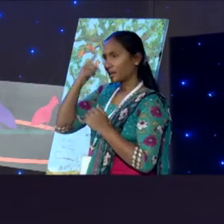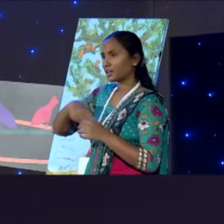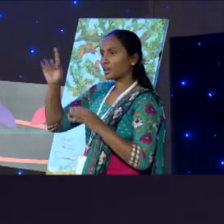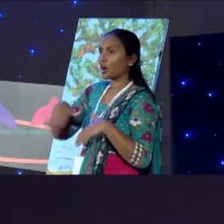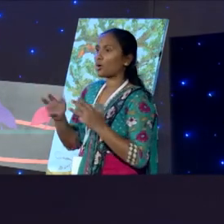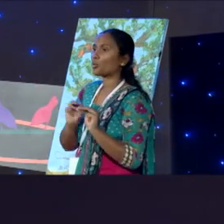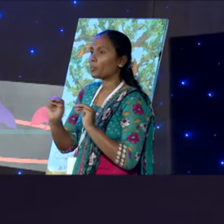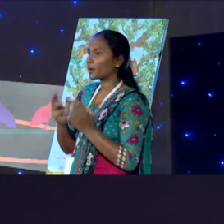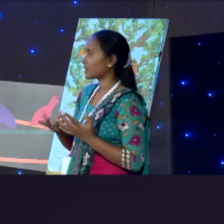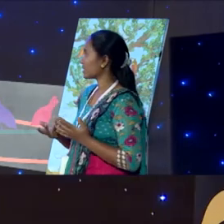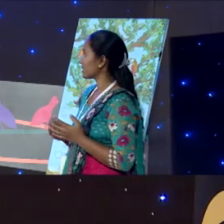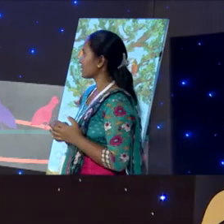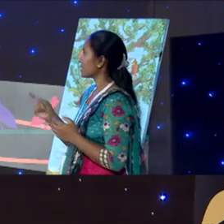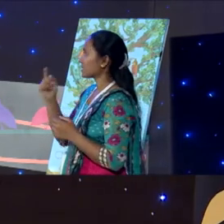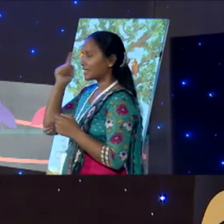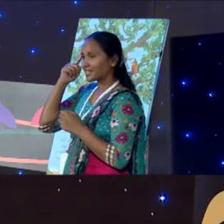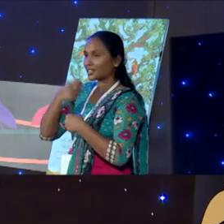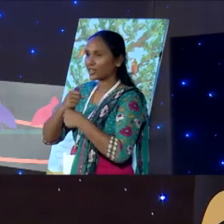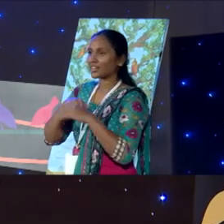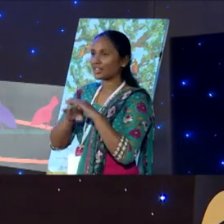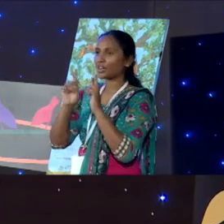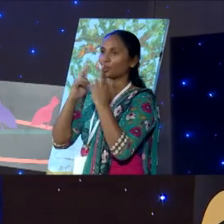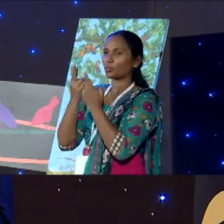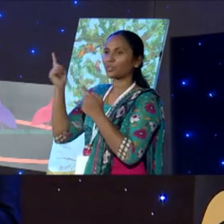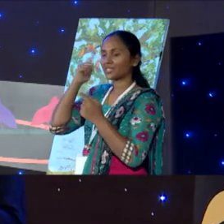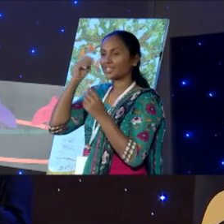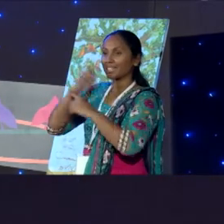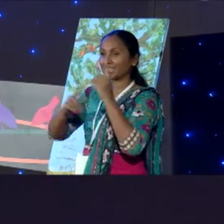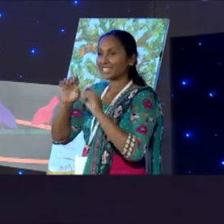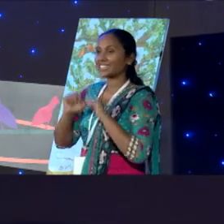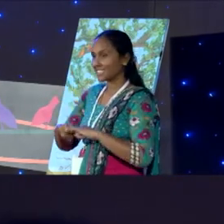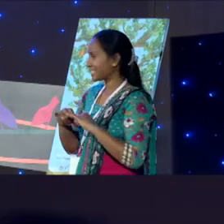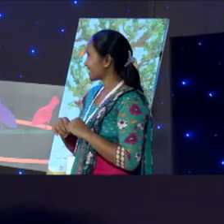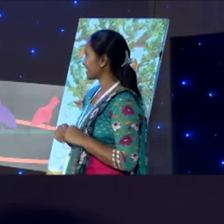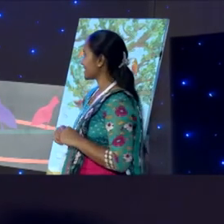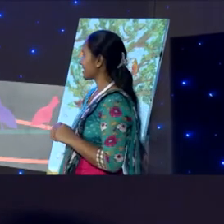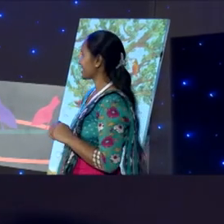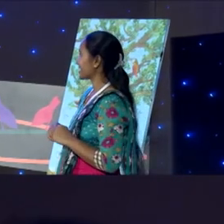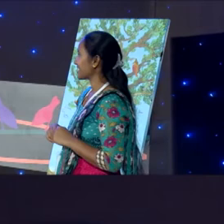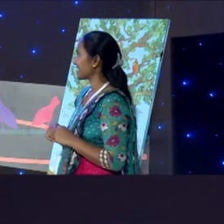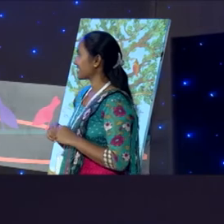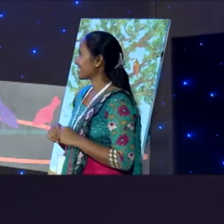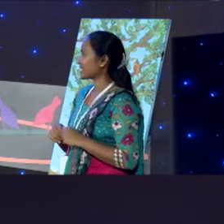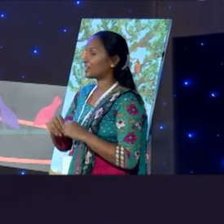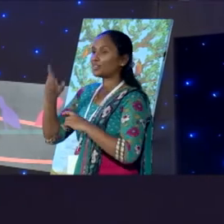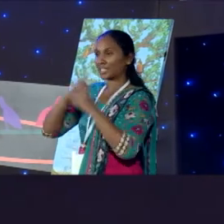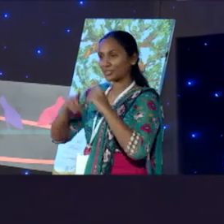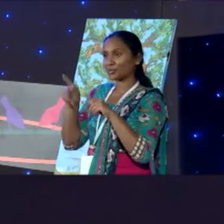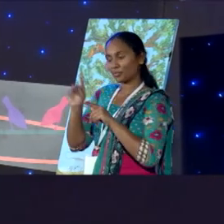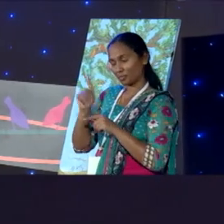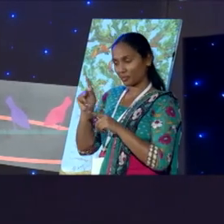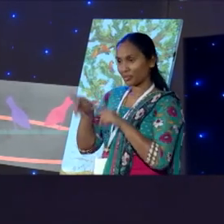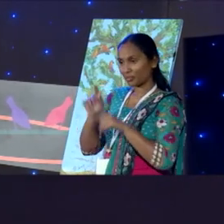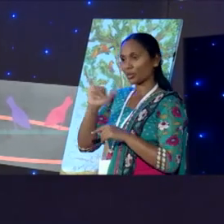I was in my room making this PPT, I was like, yeah, disability was there. And I was there. I was a part of it and I never realized it. So that was my